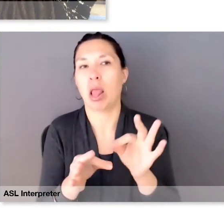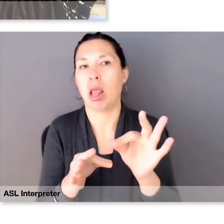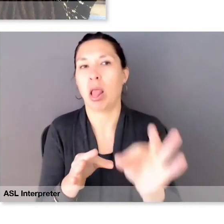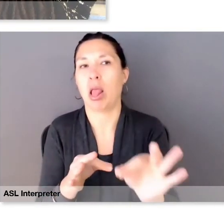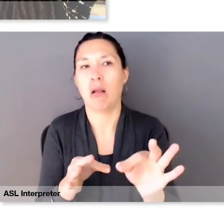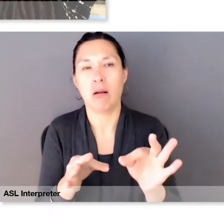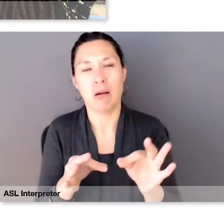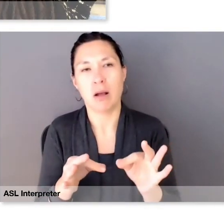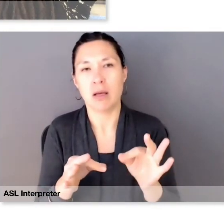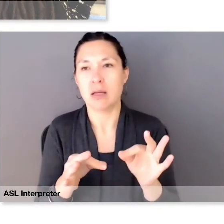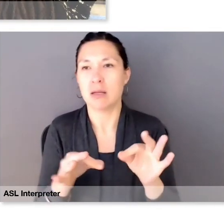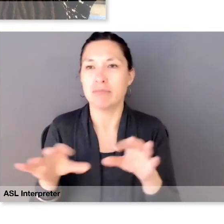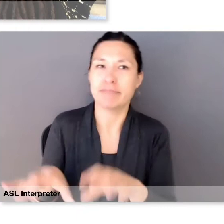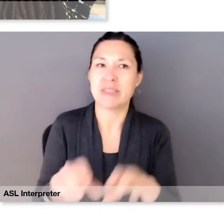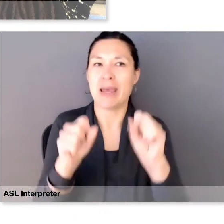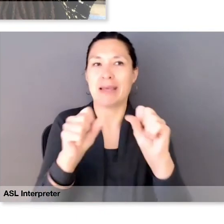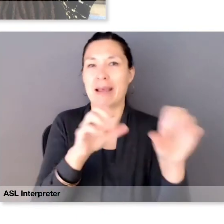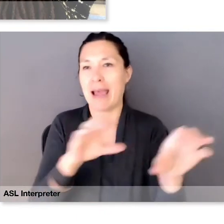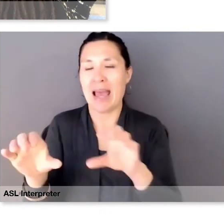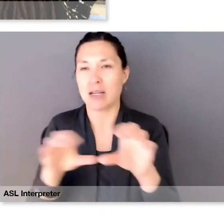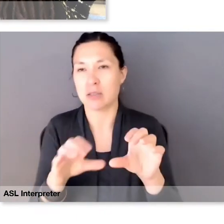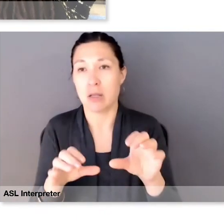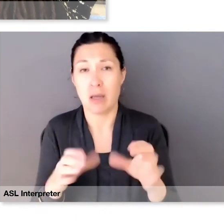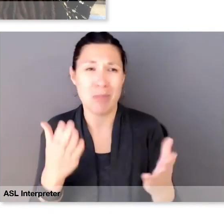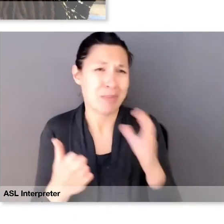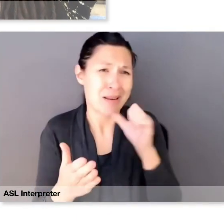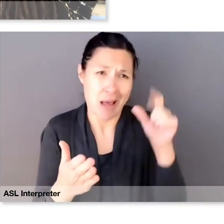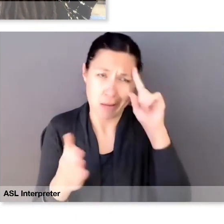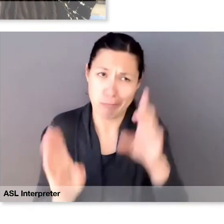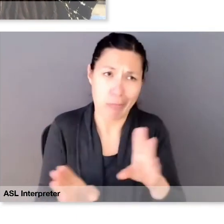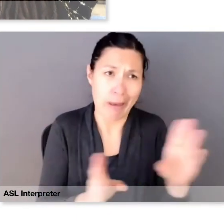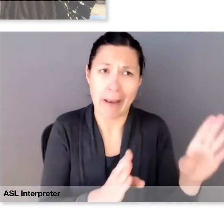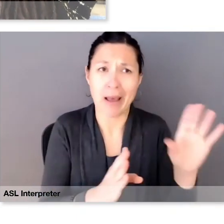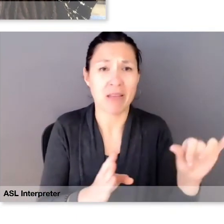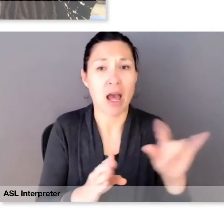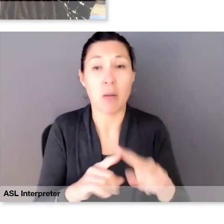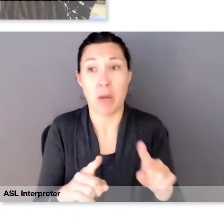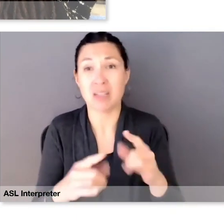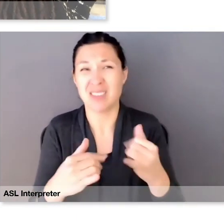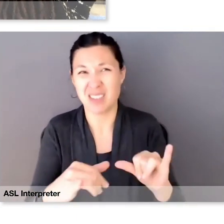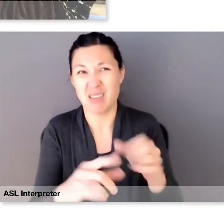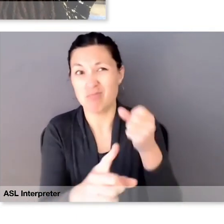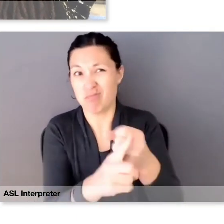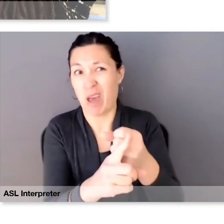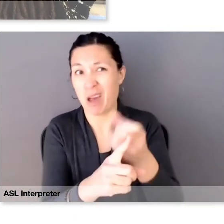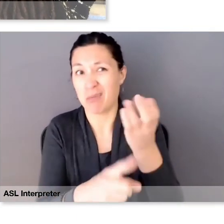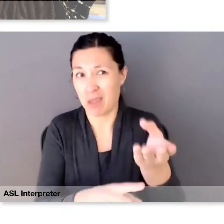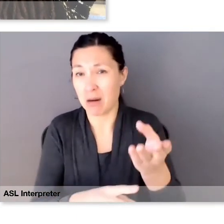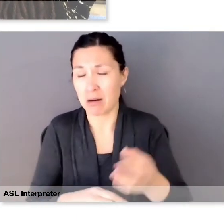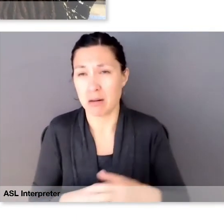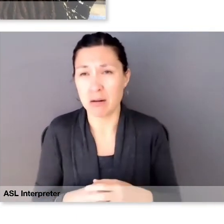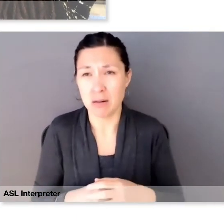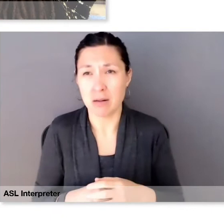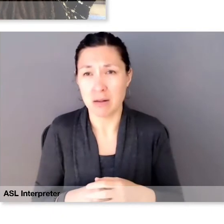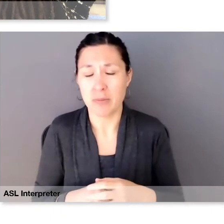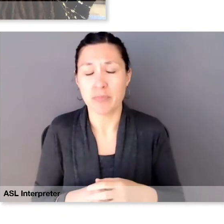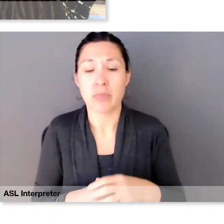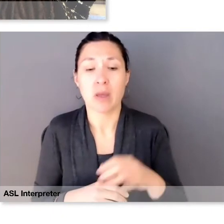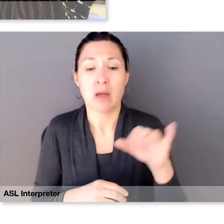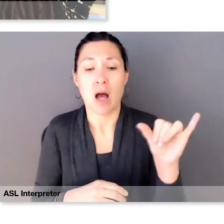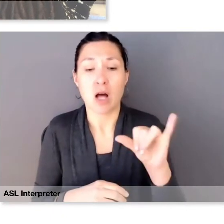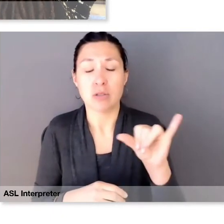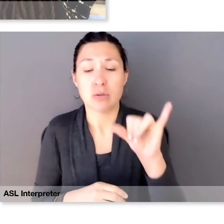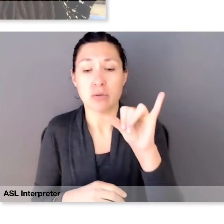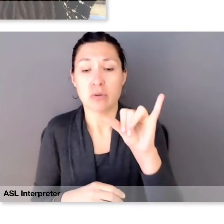even if not intentionally, could have that kind of effect. And then also, you know, maybe relate your notion